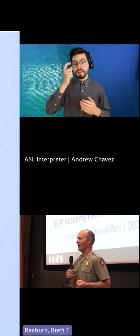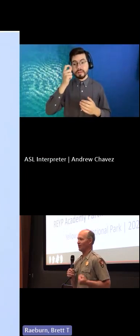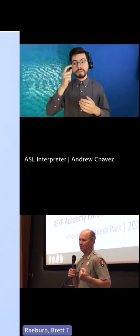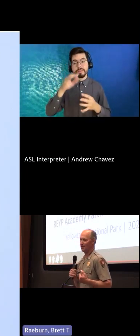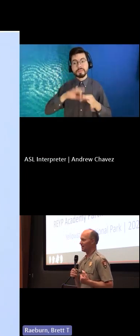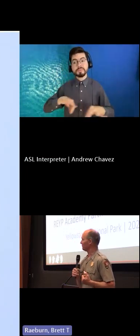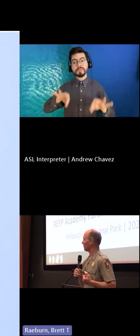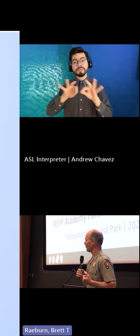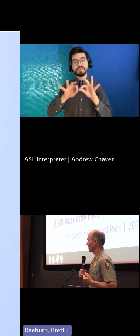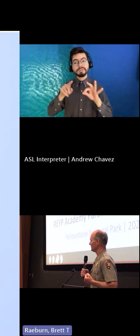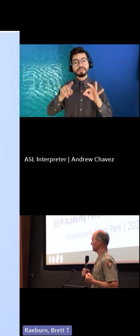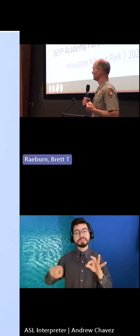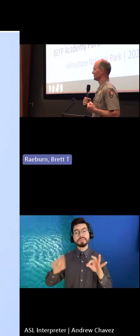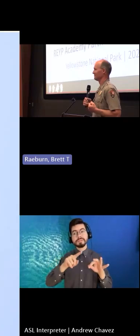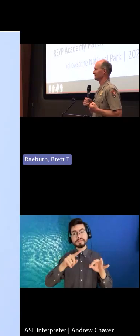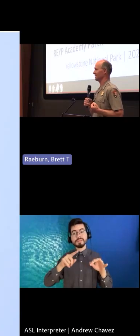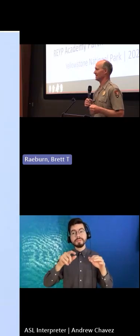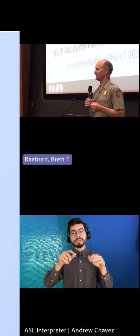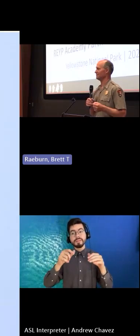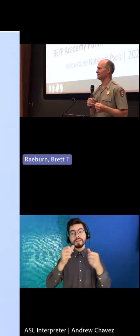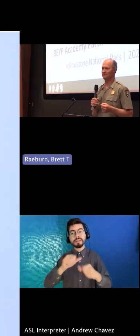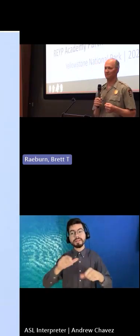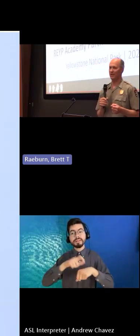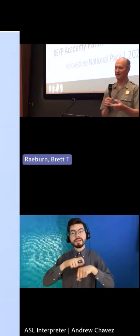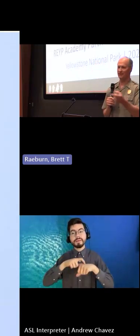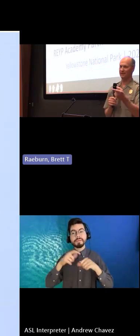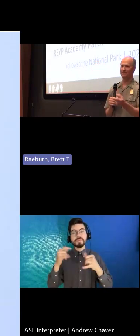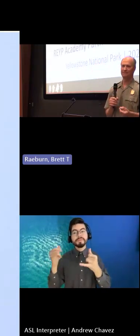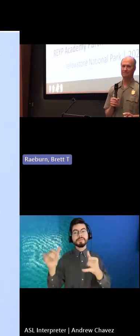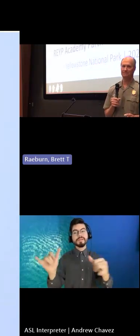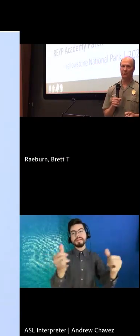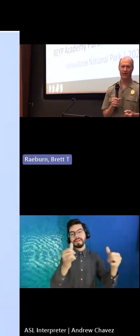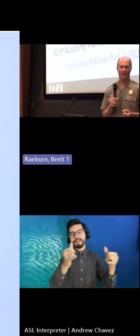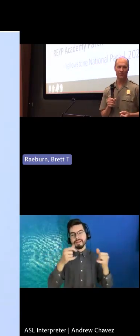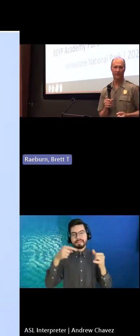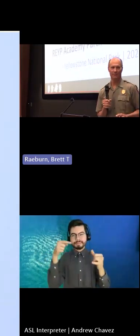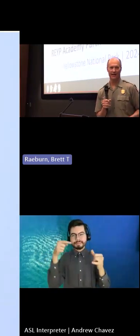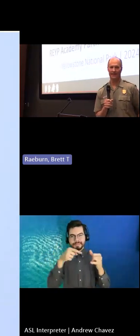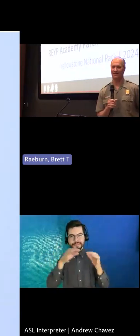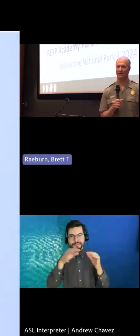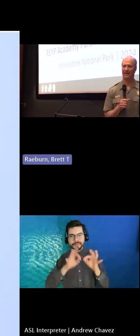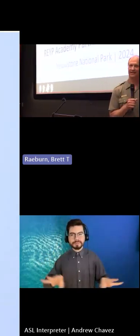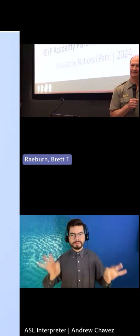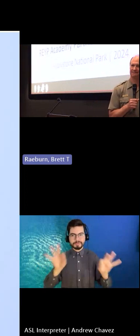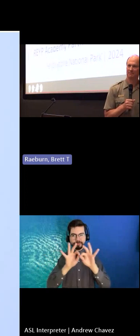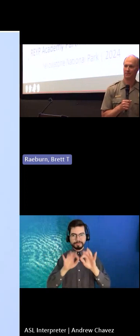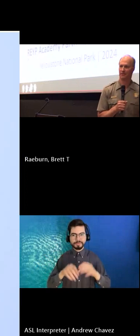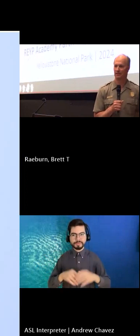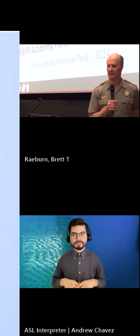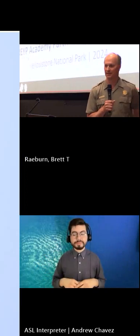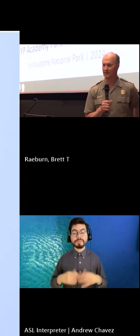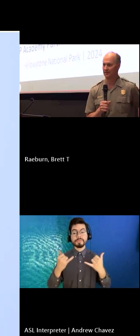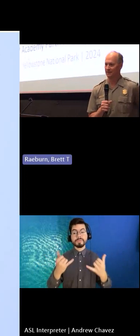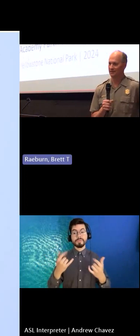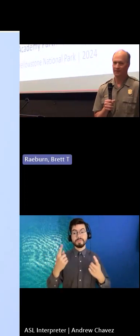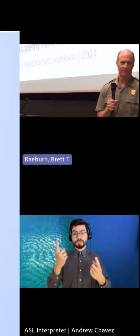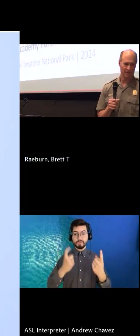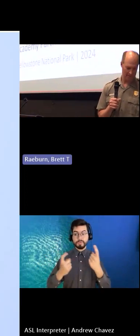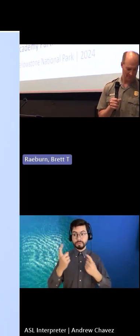So I'll open it up to questions, and we have a runner with a mic, right?